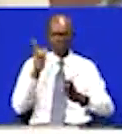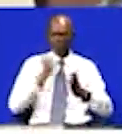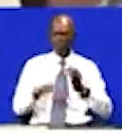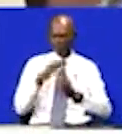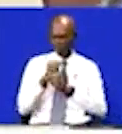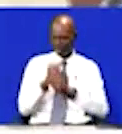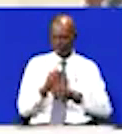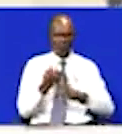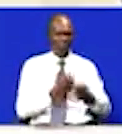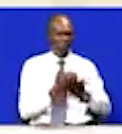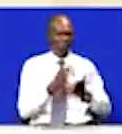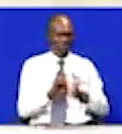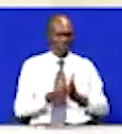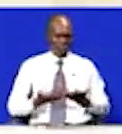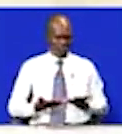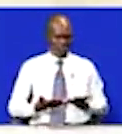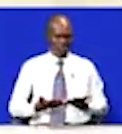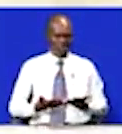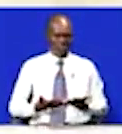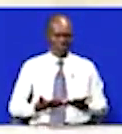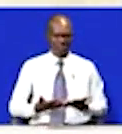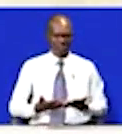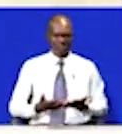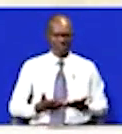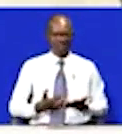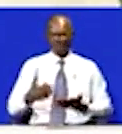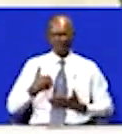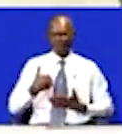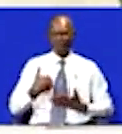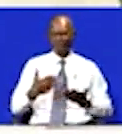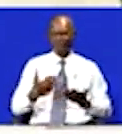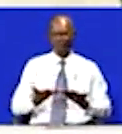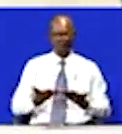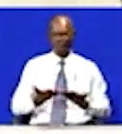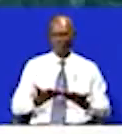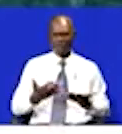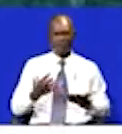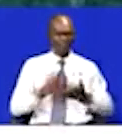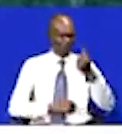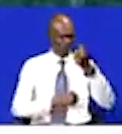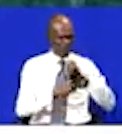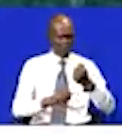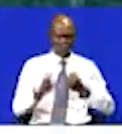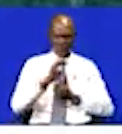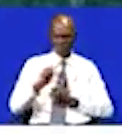do is to make sure that actually some have something to sort them.